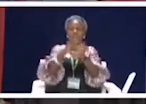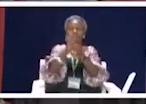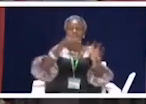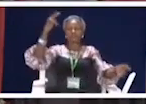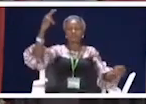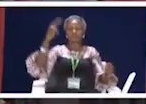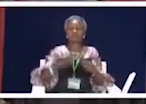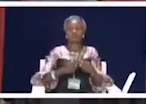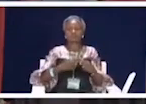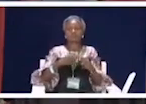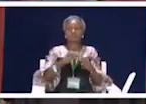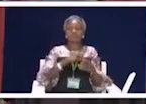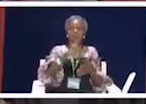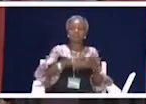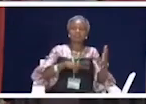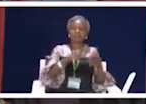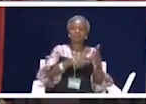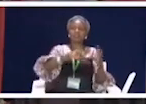I read